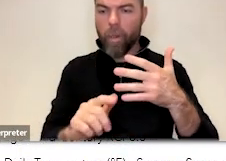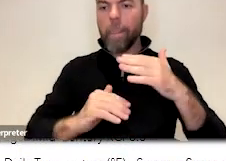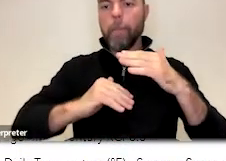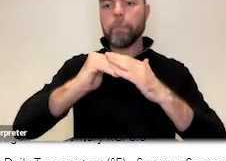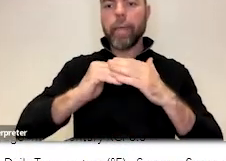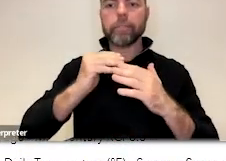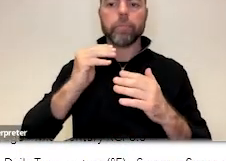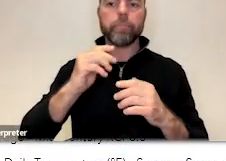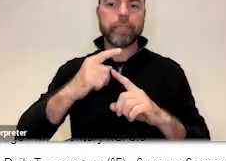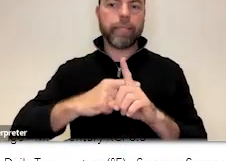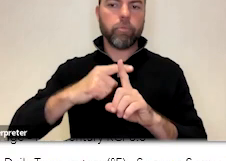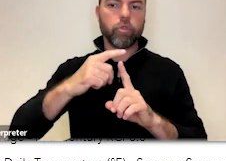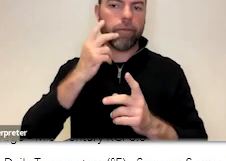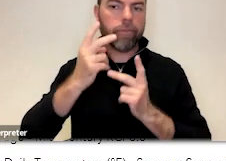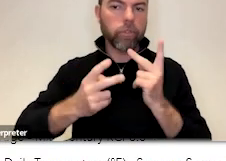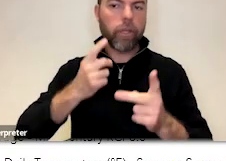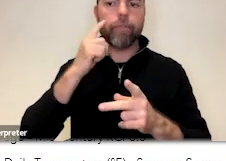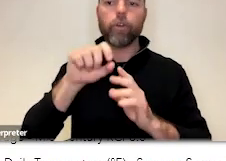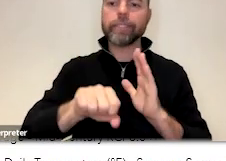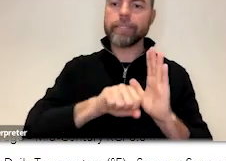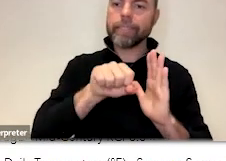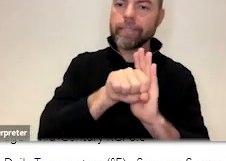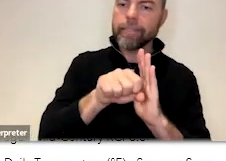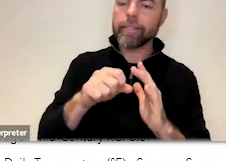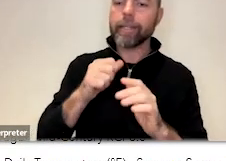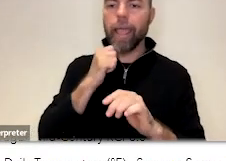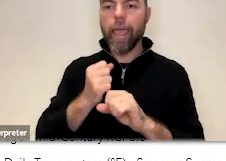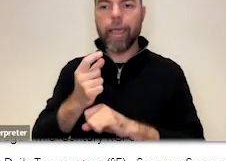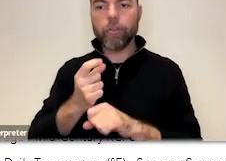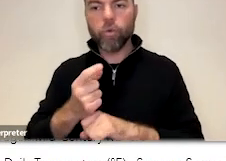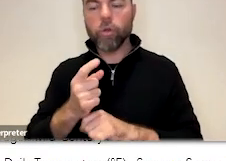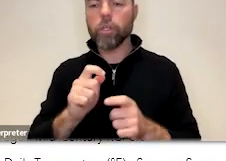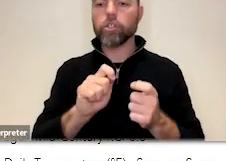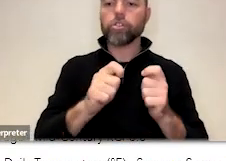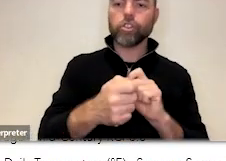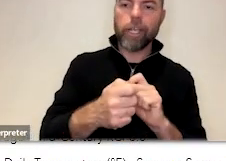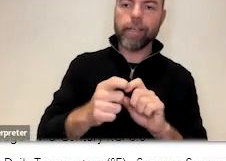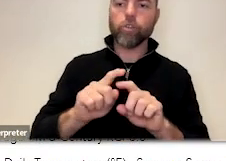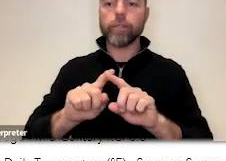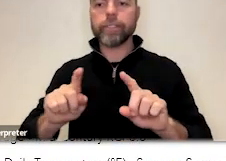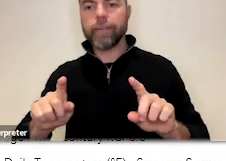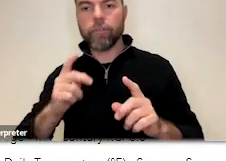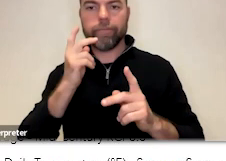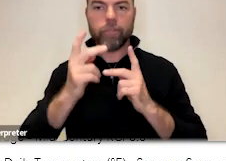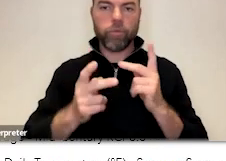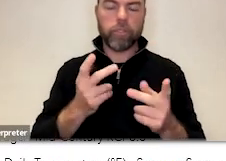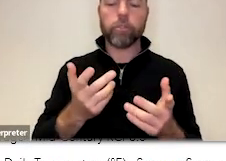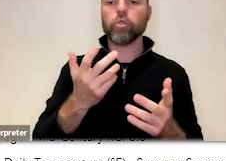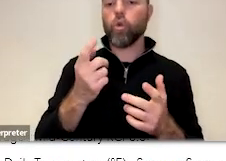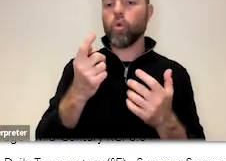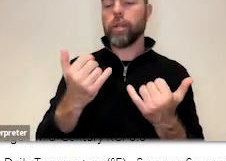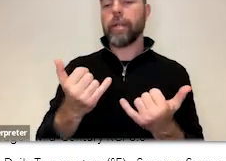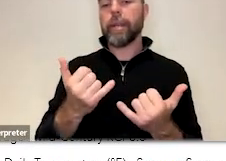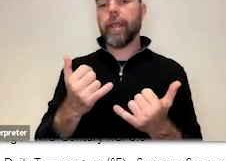temperature visualizations for seasonal, annual, and change or difference visualizations. So right